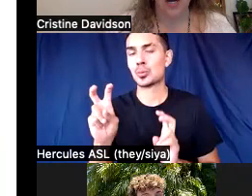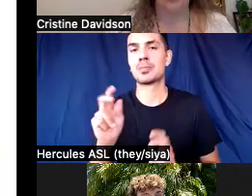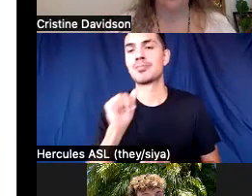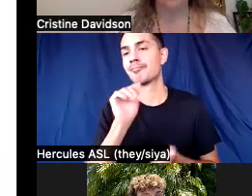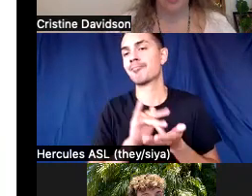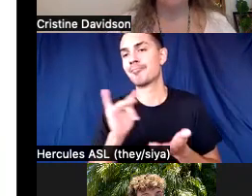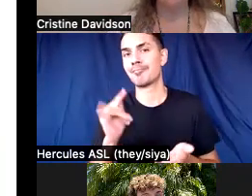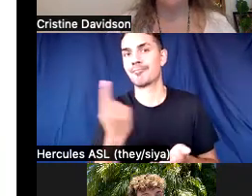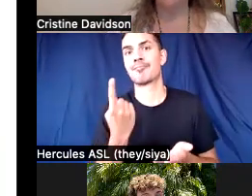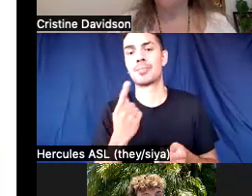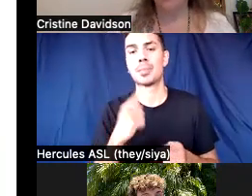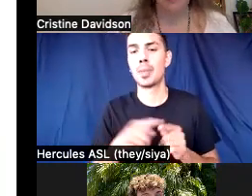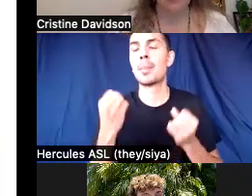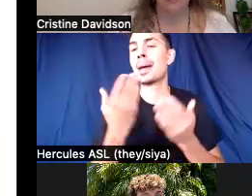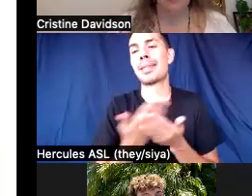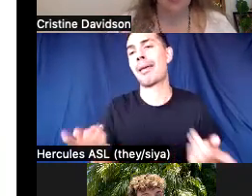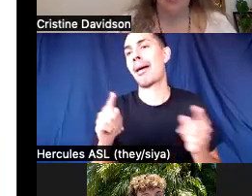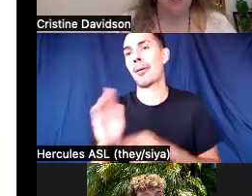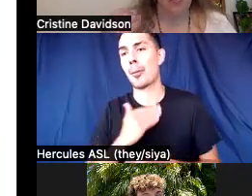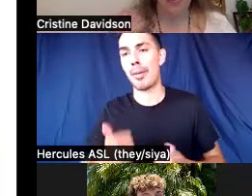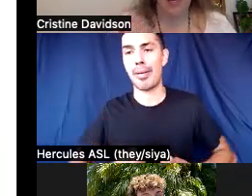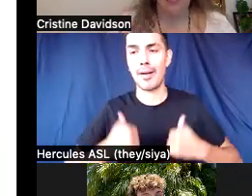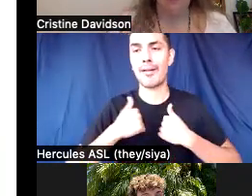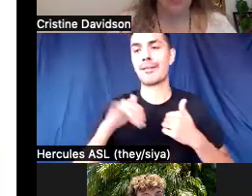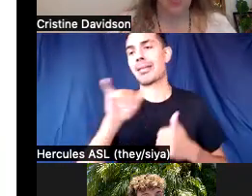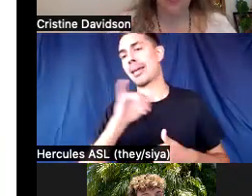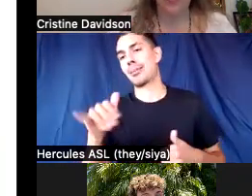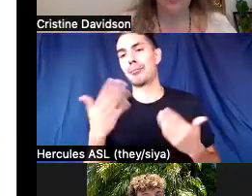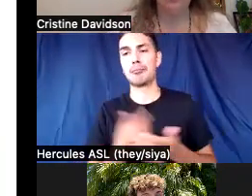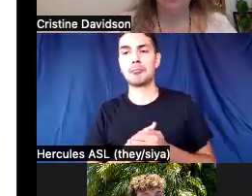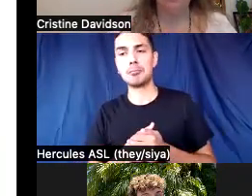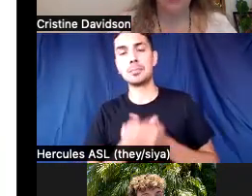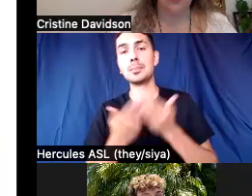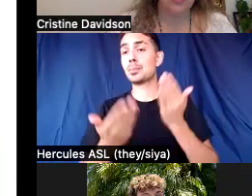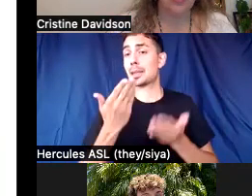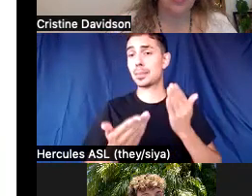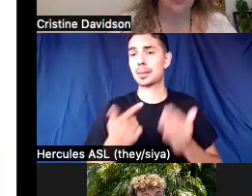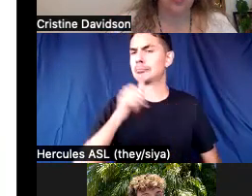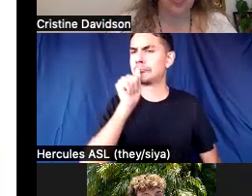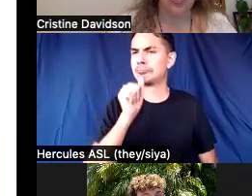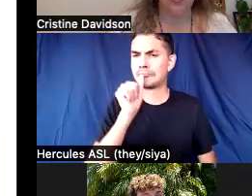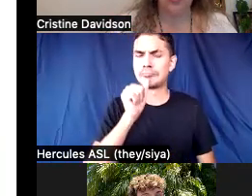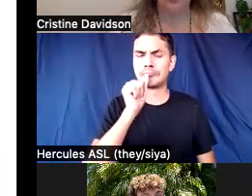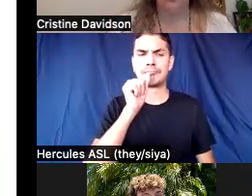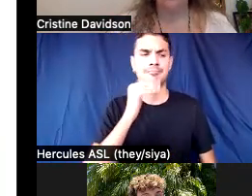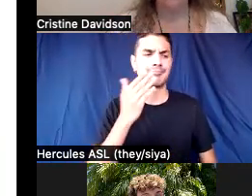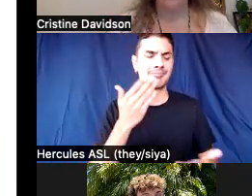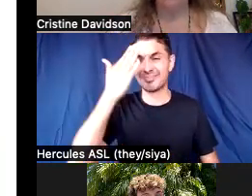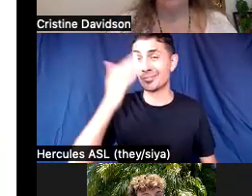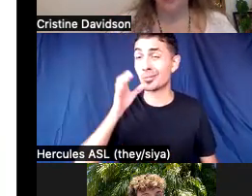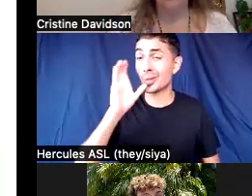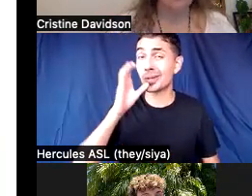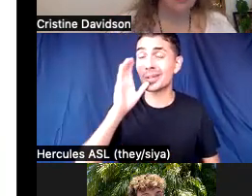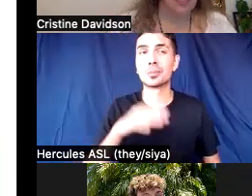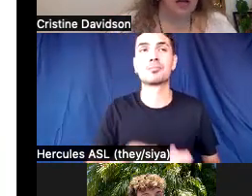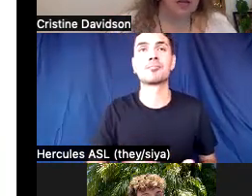things going on in our lives. We may have been coping by drinking or drug use.